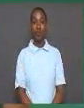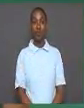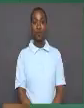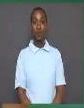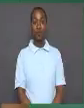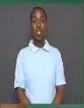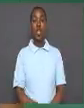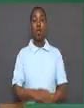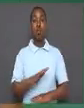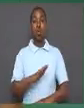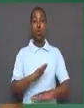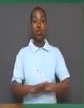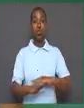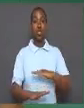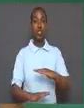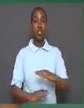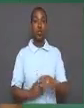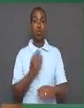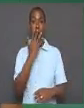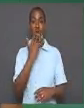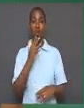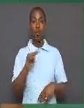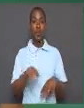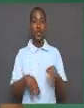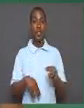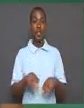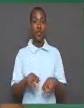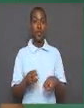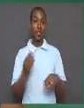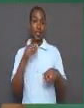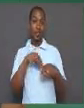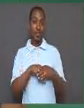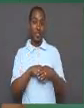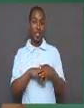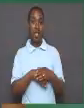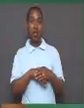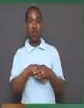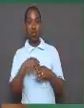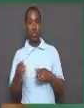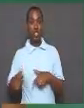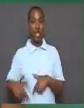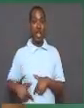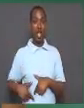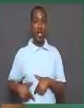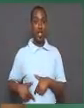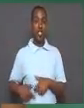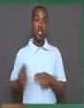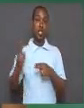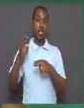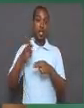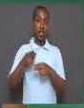The process by which blood moves into and out of the lungs is